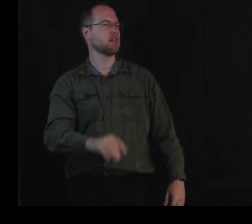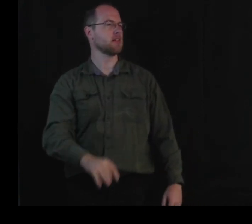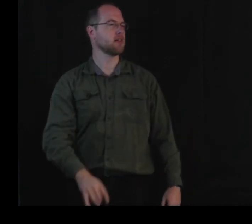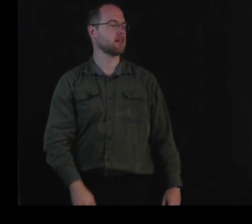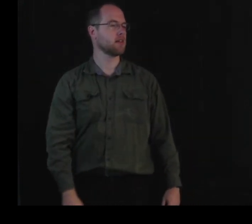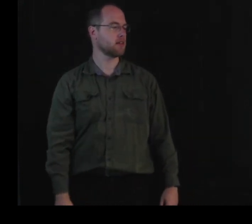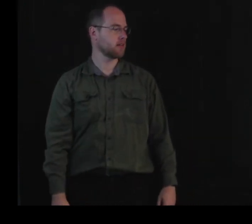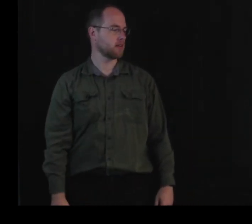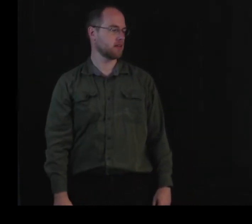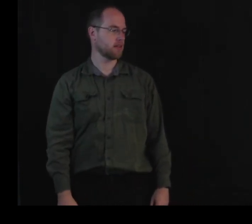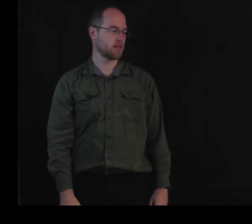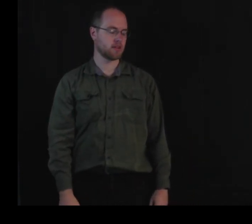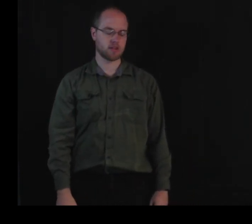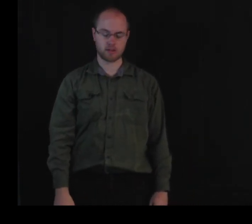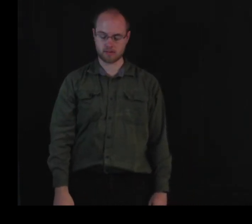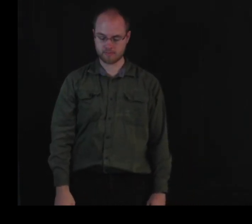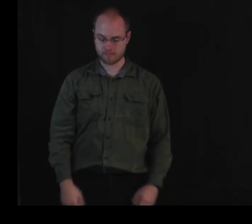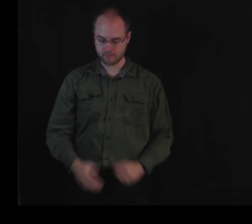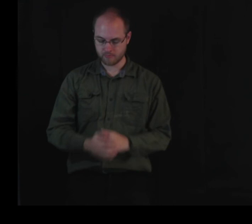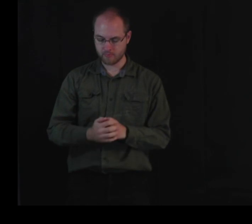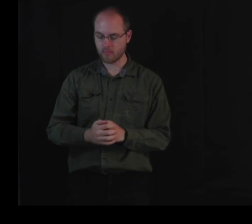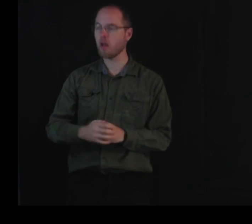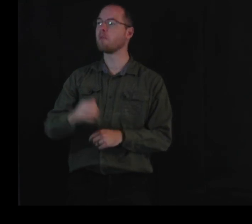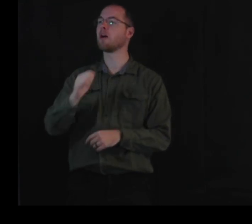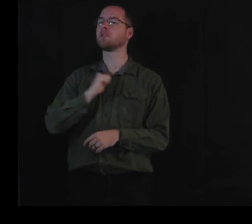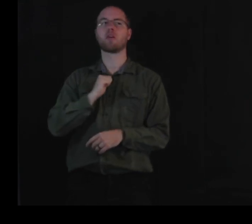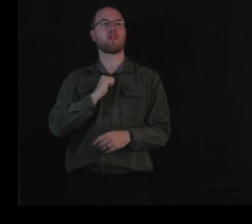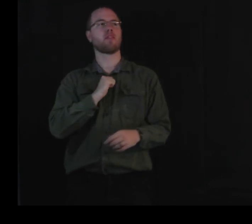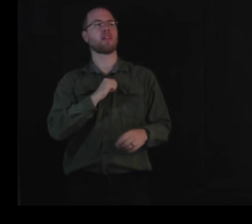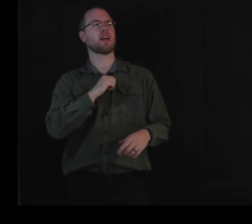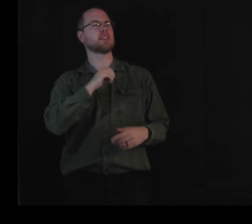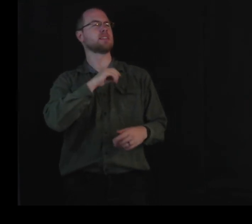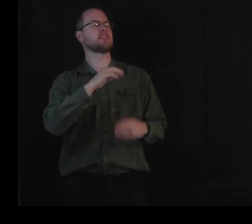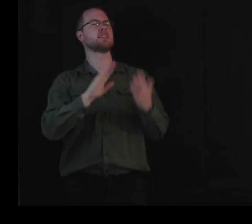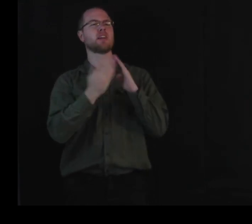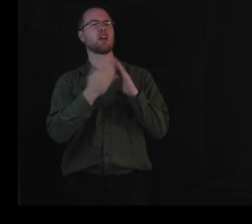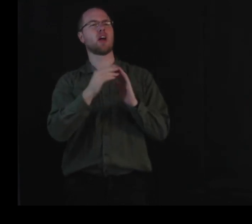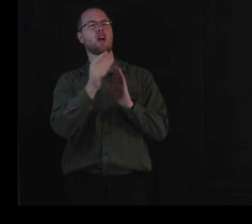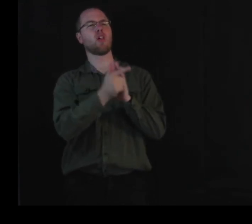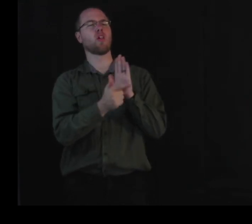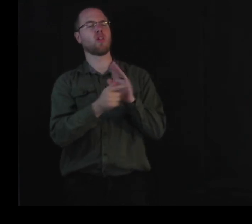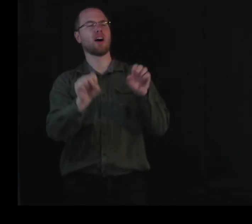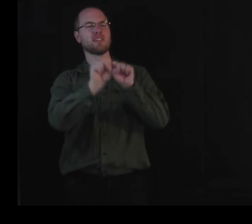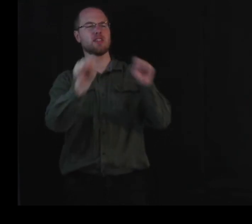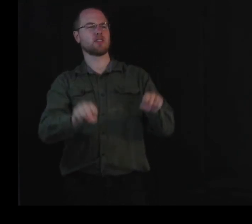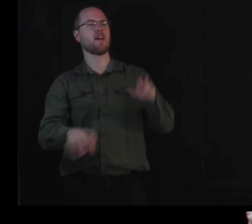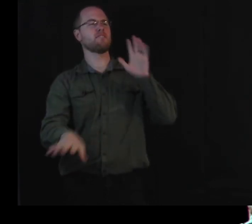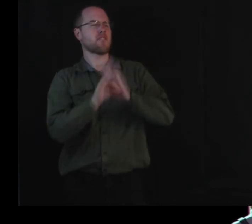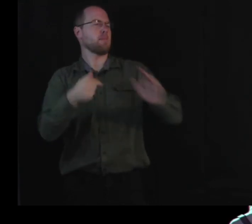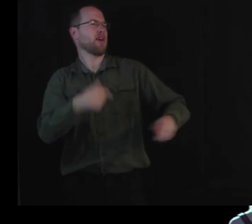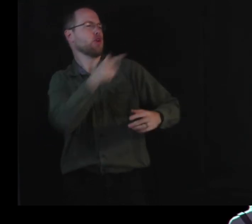I'm under City Hall Station. Come find me, you little shit.